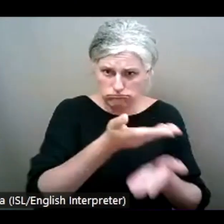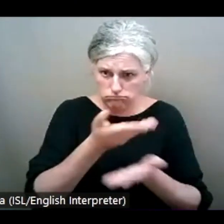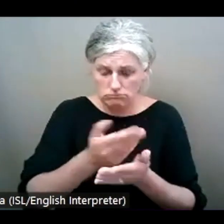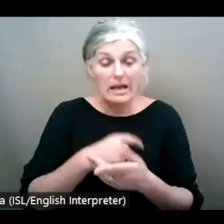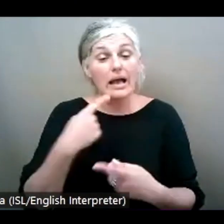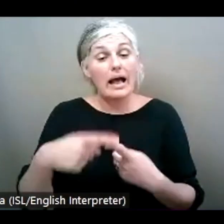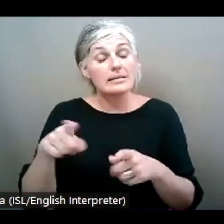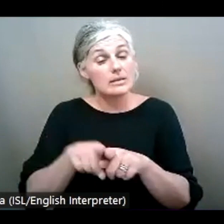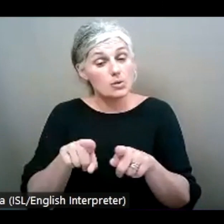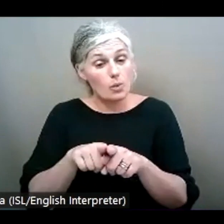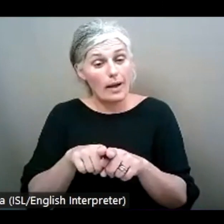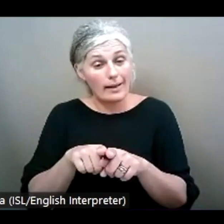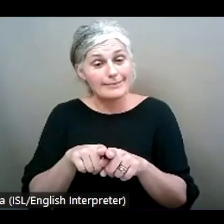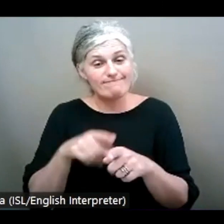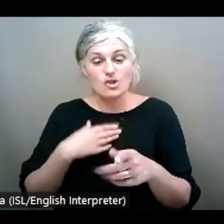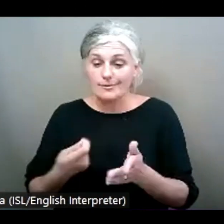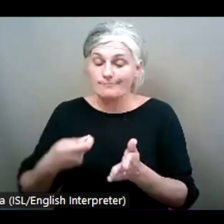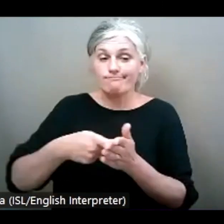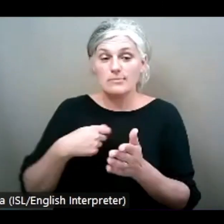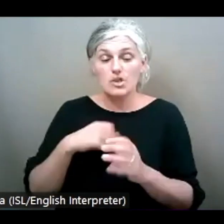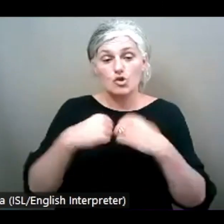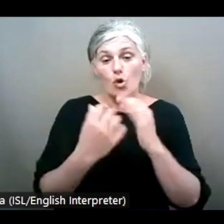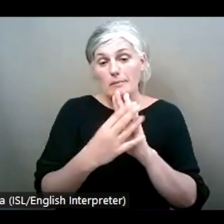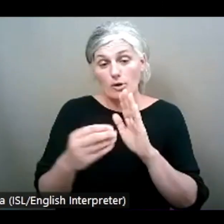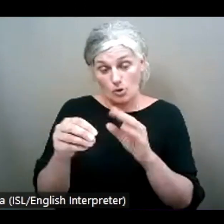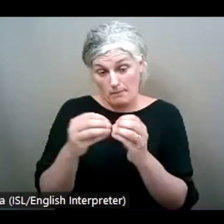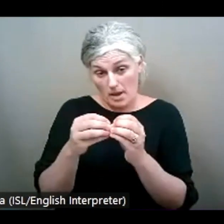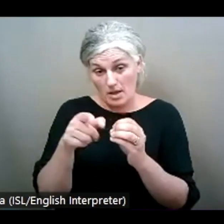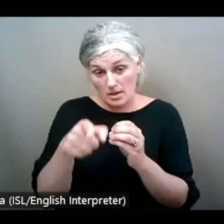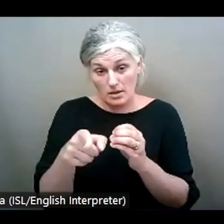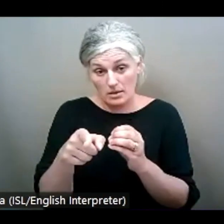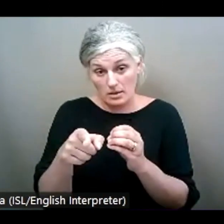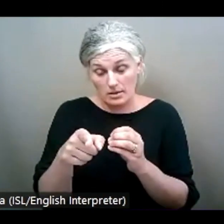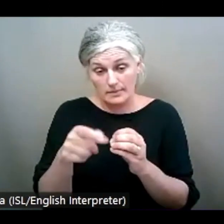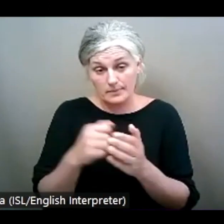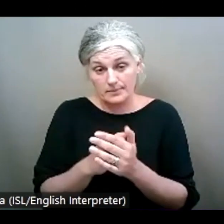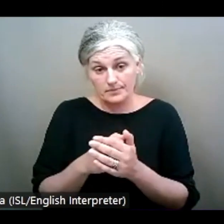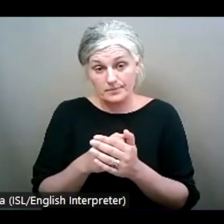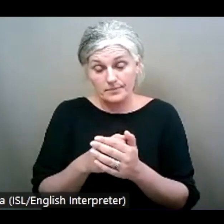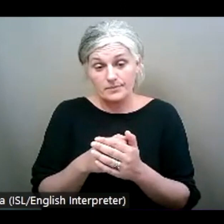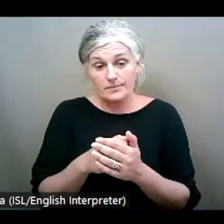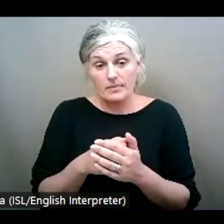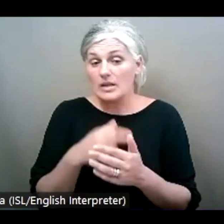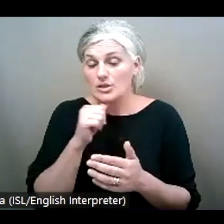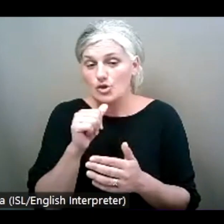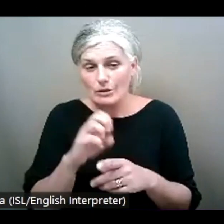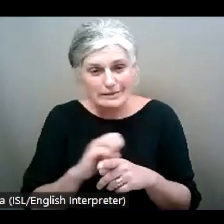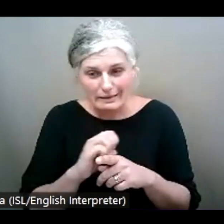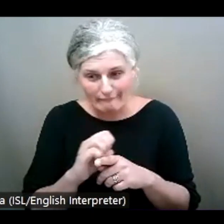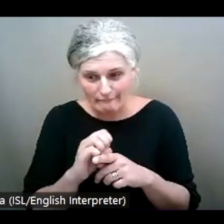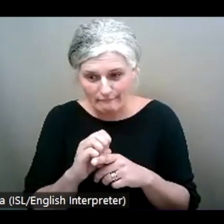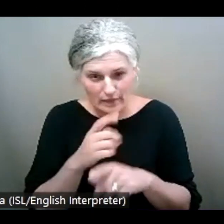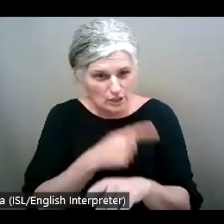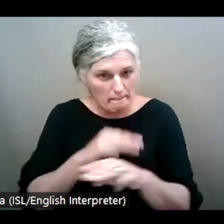on, that it's because the social model, as you said, isn't widely known. You know, there's not enough disabled people